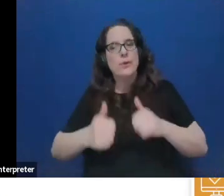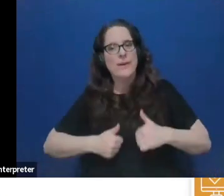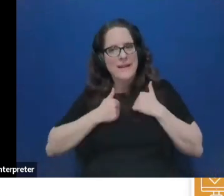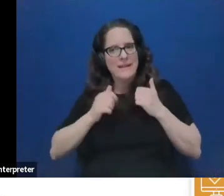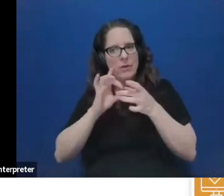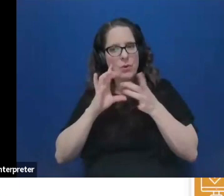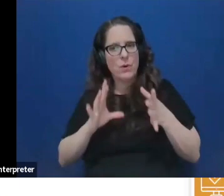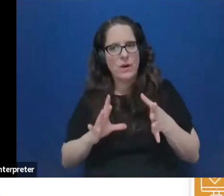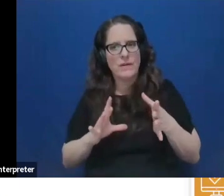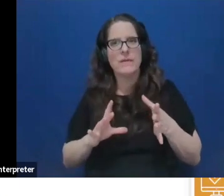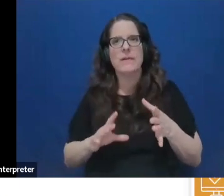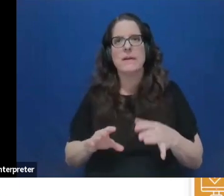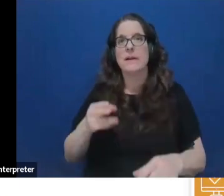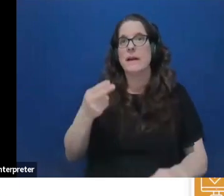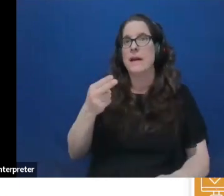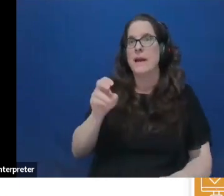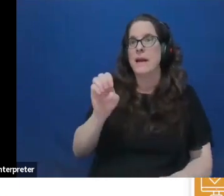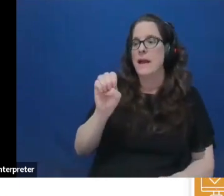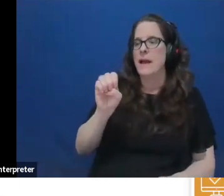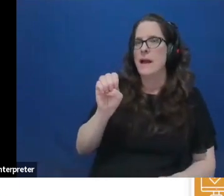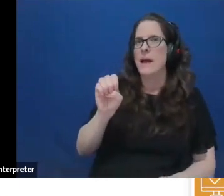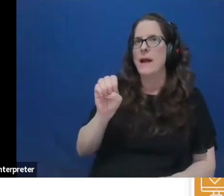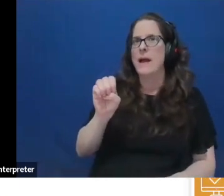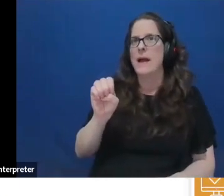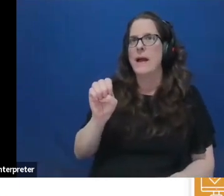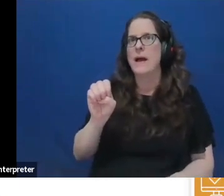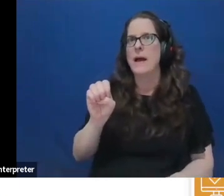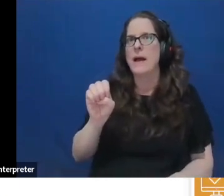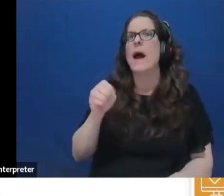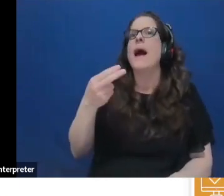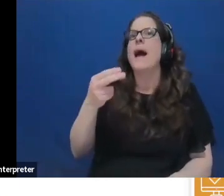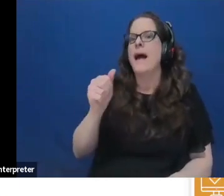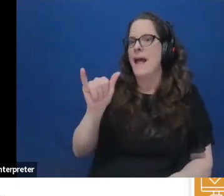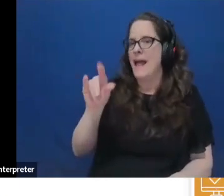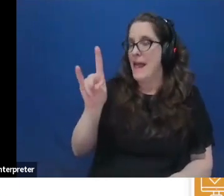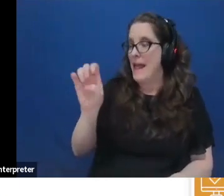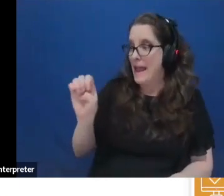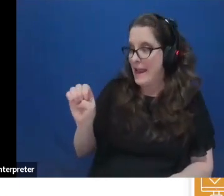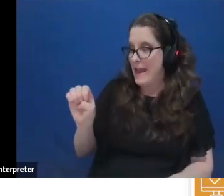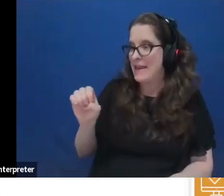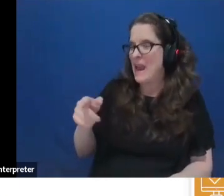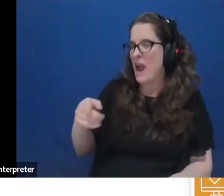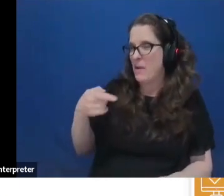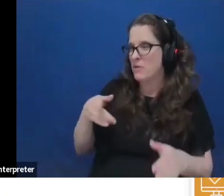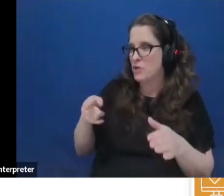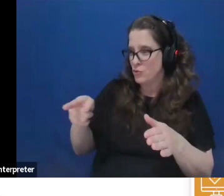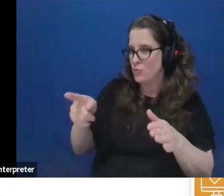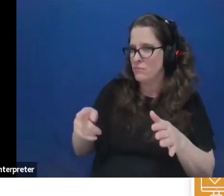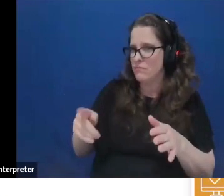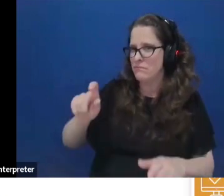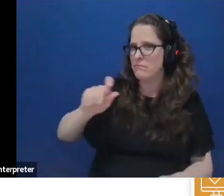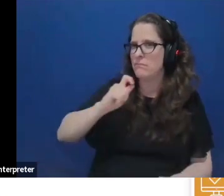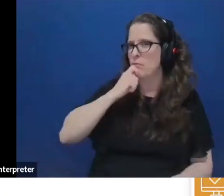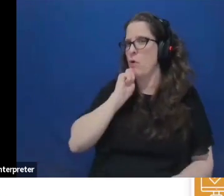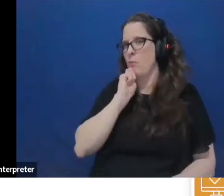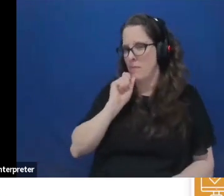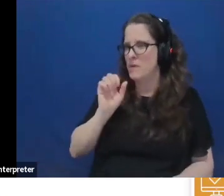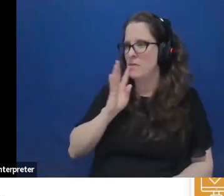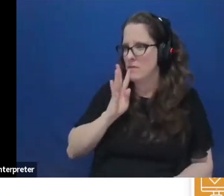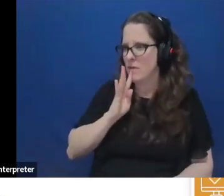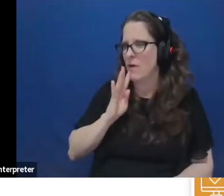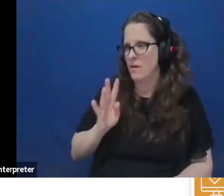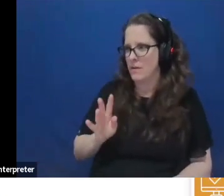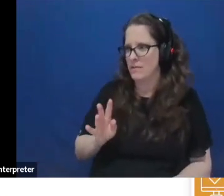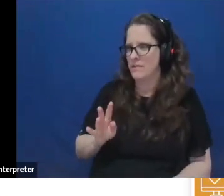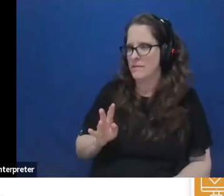coordinator. Heidi, I'm gonna actually have you um speak so that way I